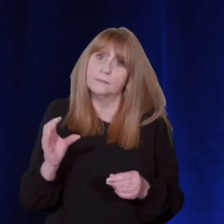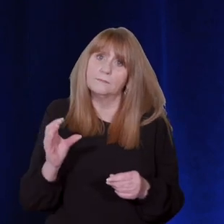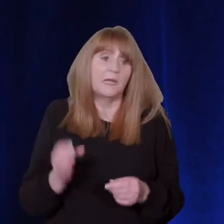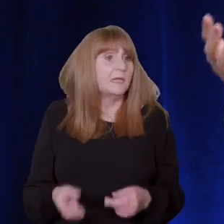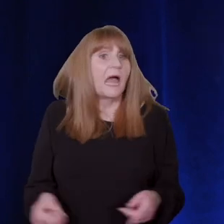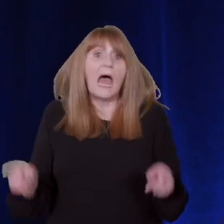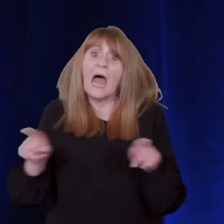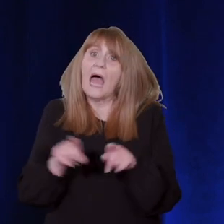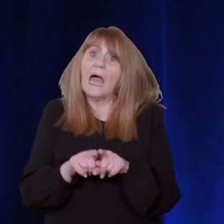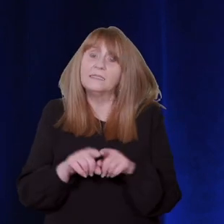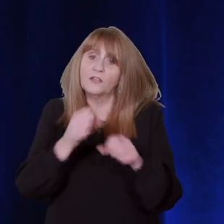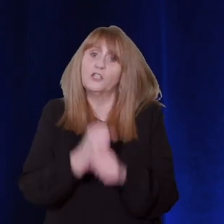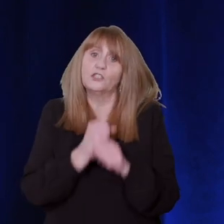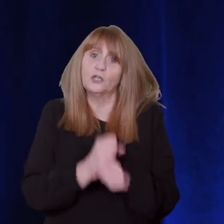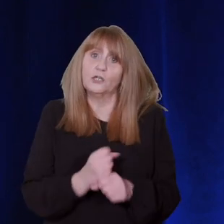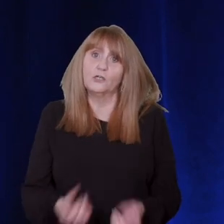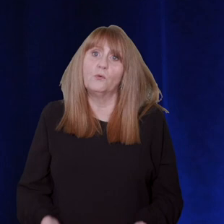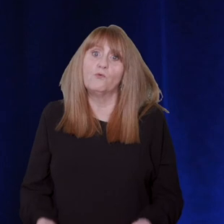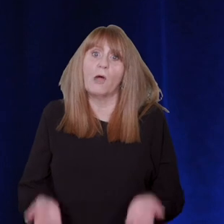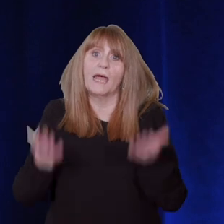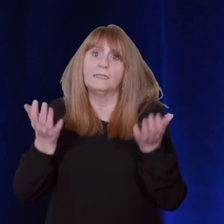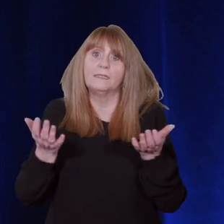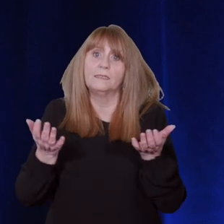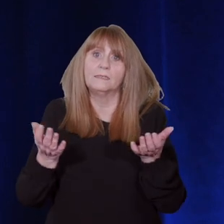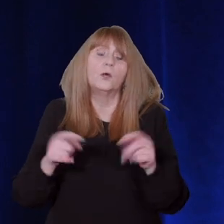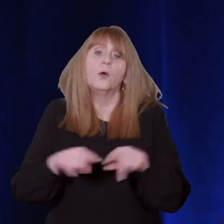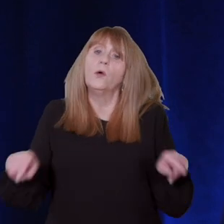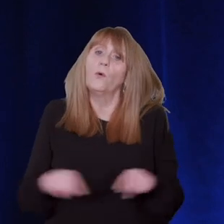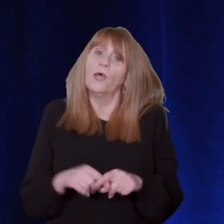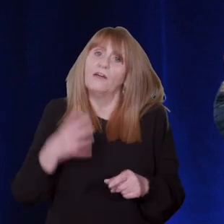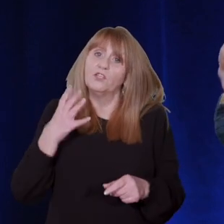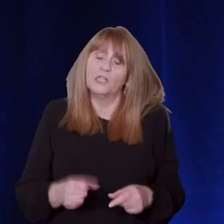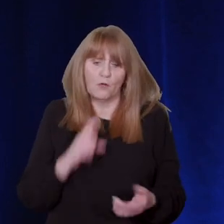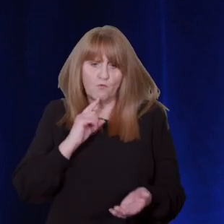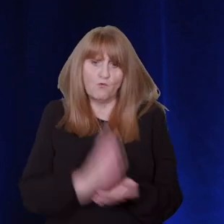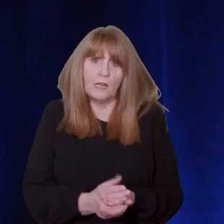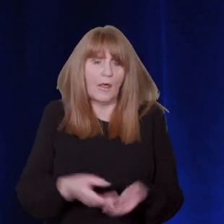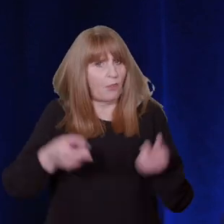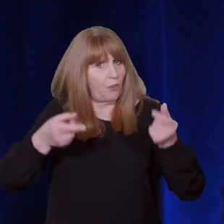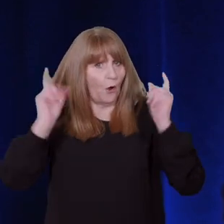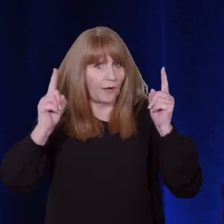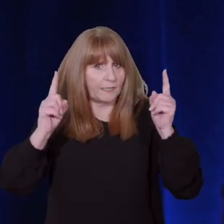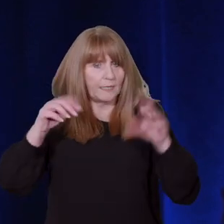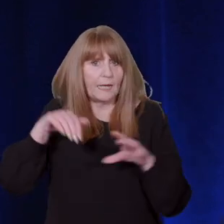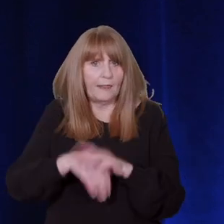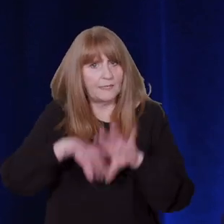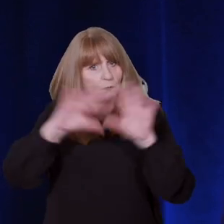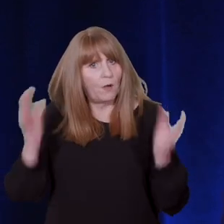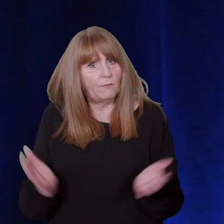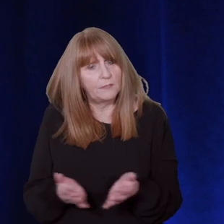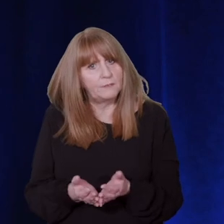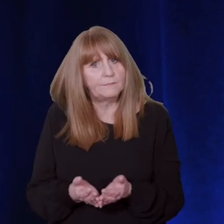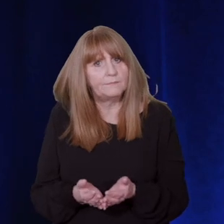rises, we're to take real authority in the planet. And God is going to resource us. God is going to equip us. God is going to cause our